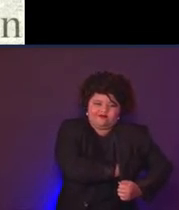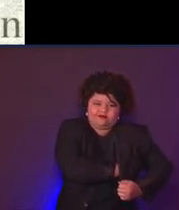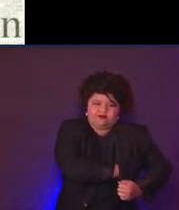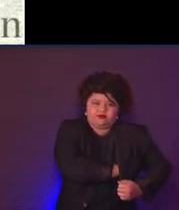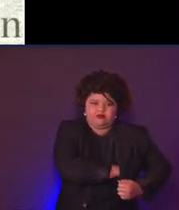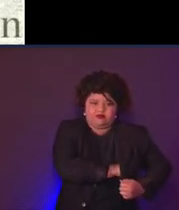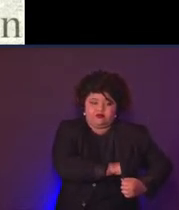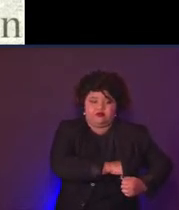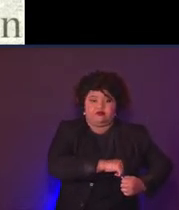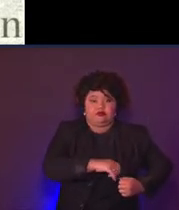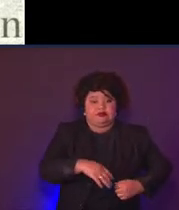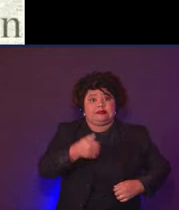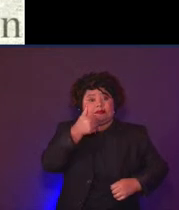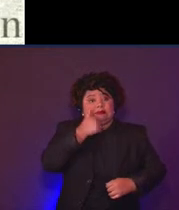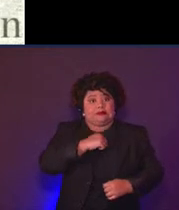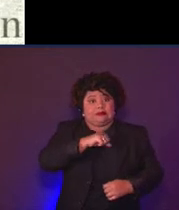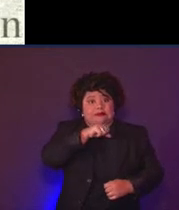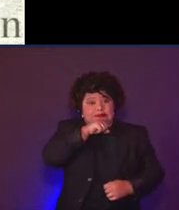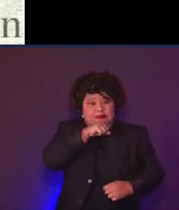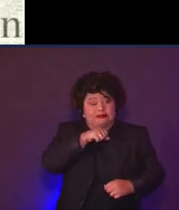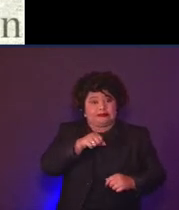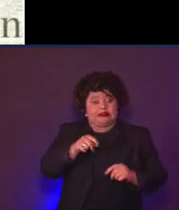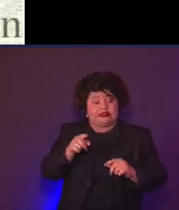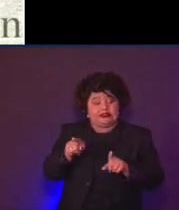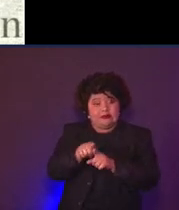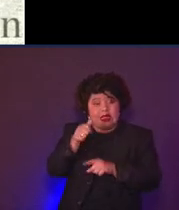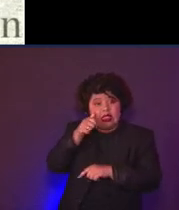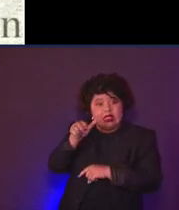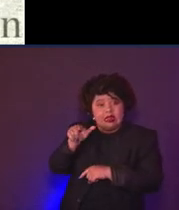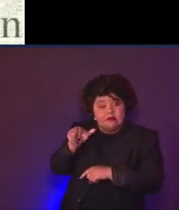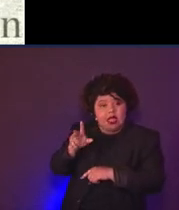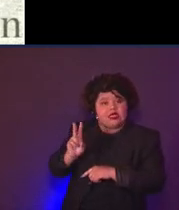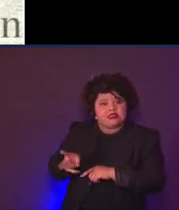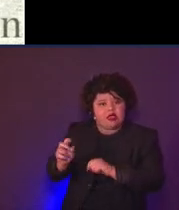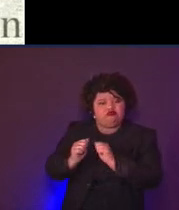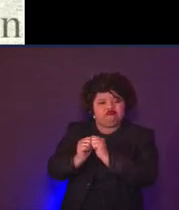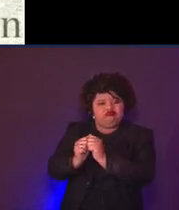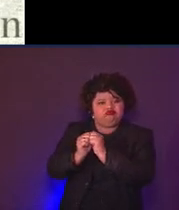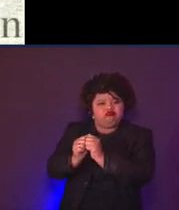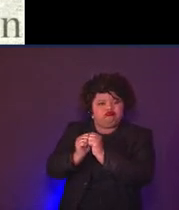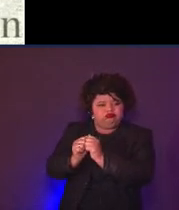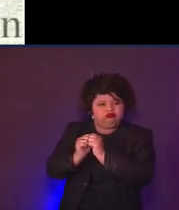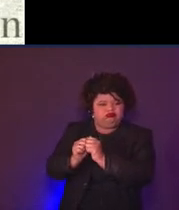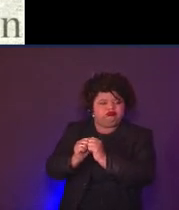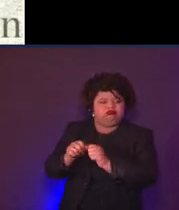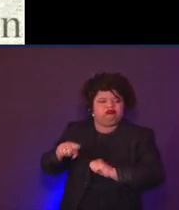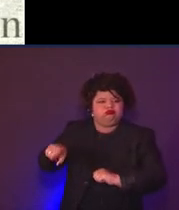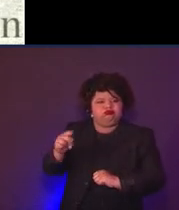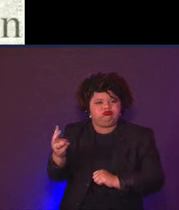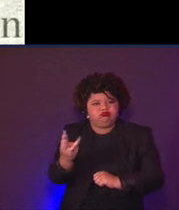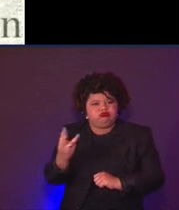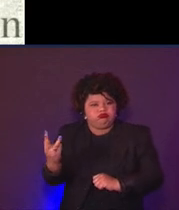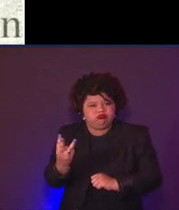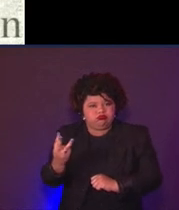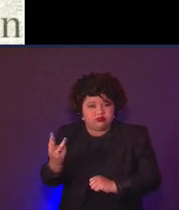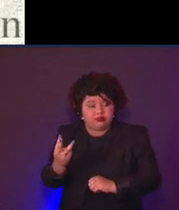my sisters got maced. I was too little to attend, but I was cheering them on from my crib at home like